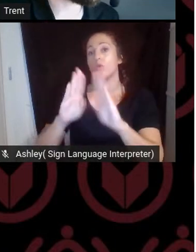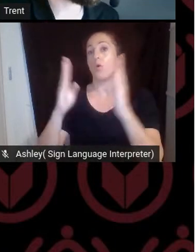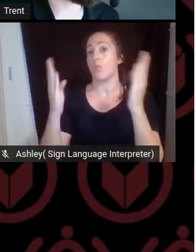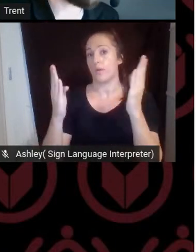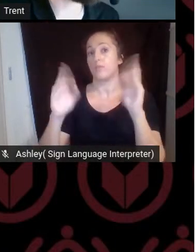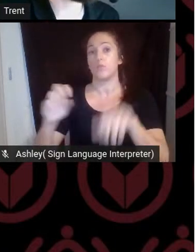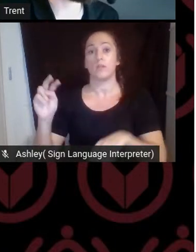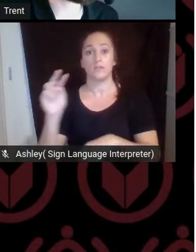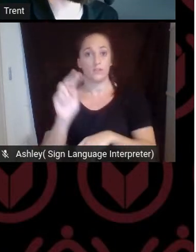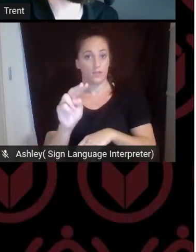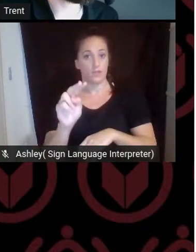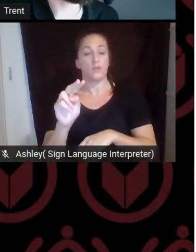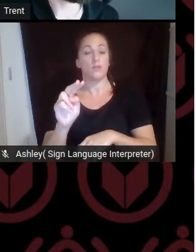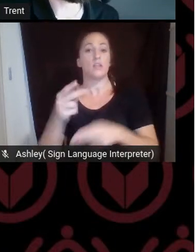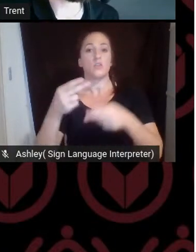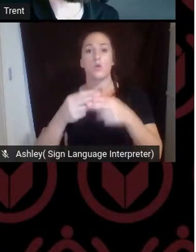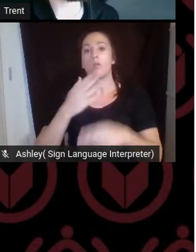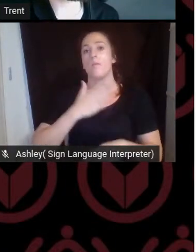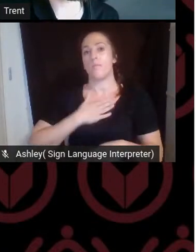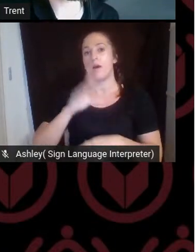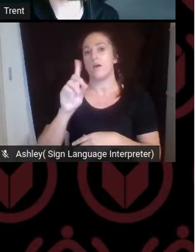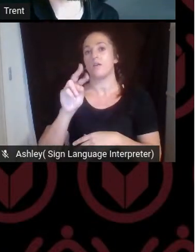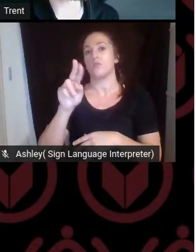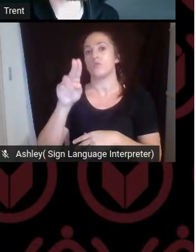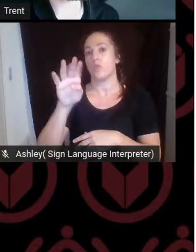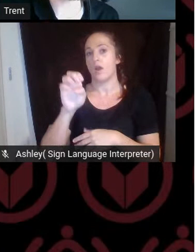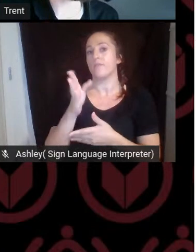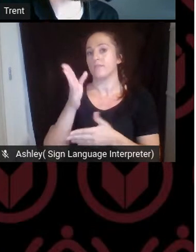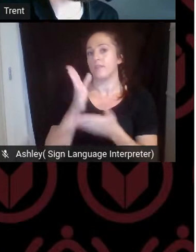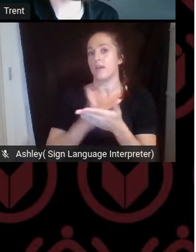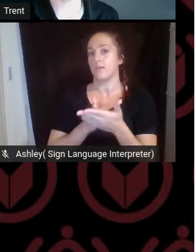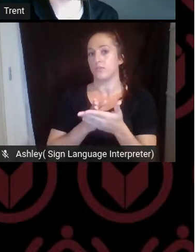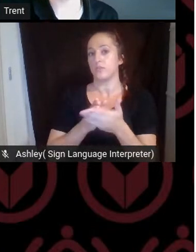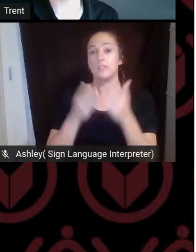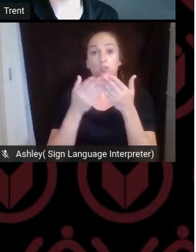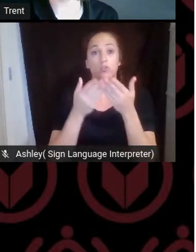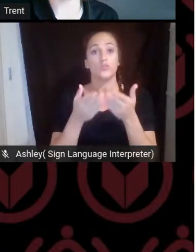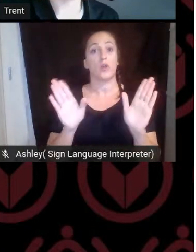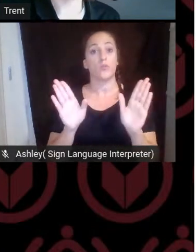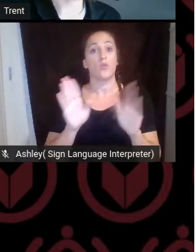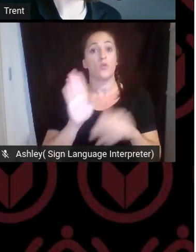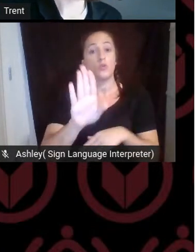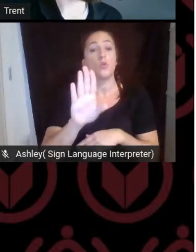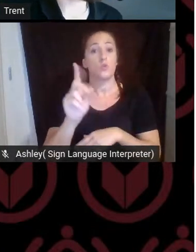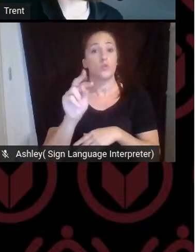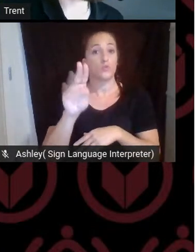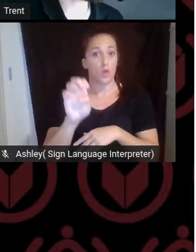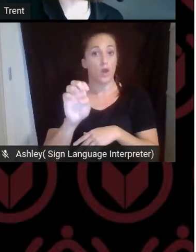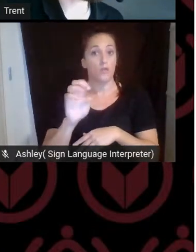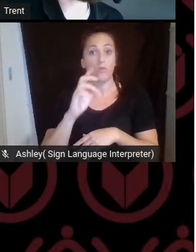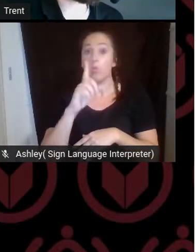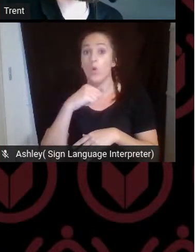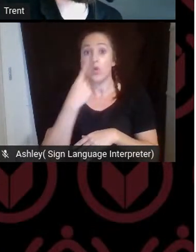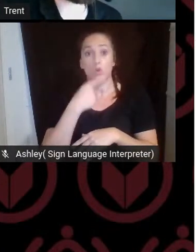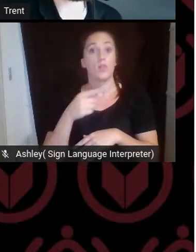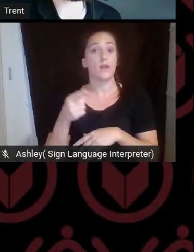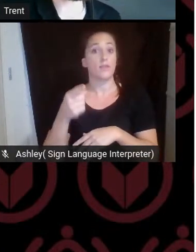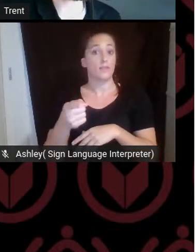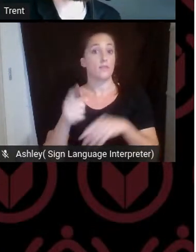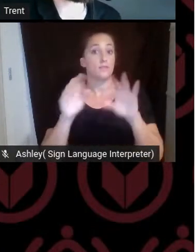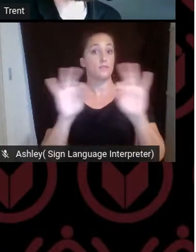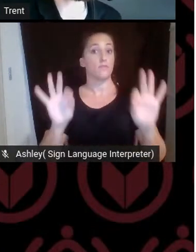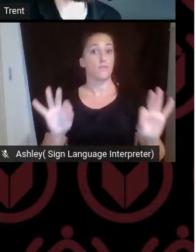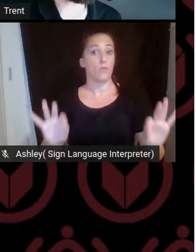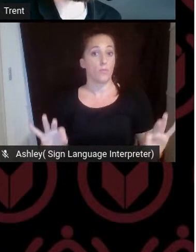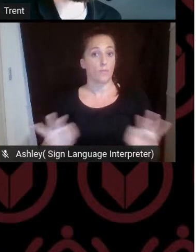Drive is the My Drive section. And this is just in general what your Drive looks like. Now, with My Drive, you